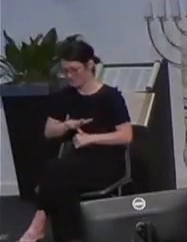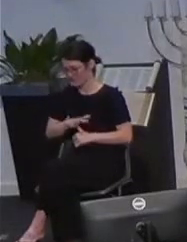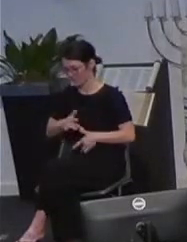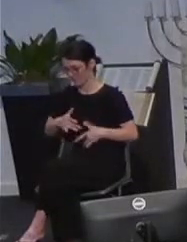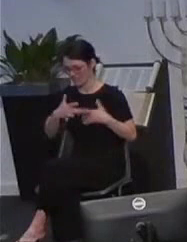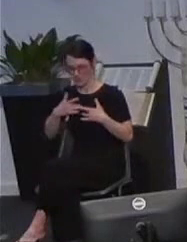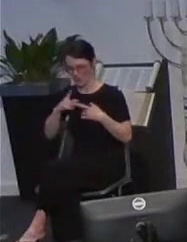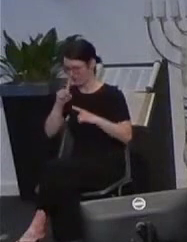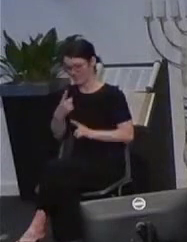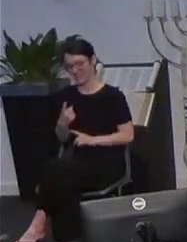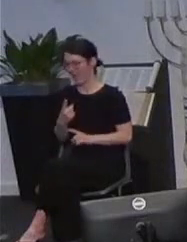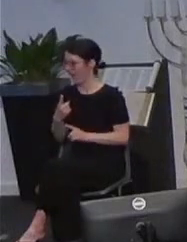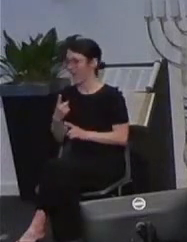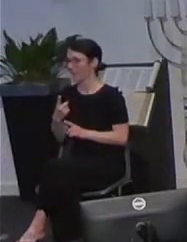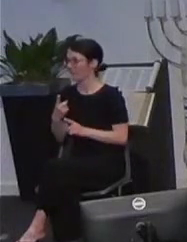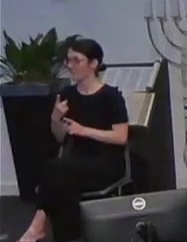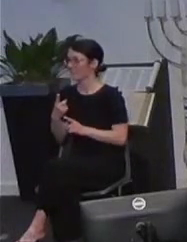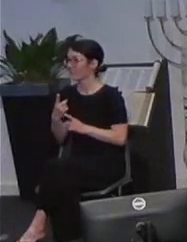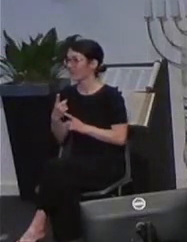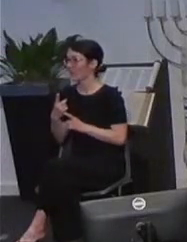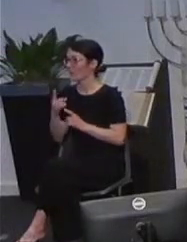glory?